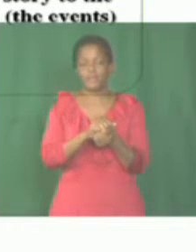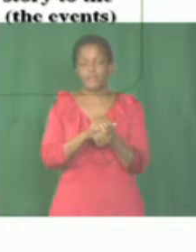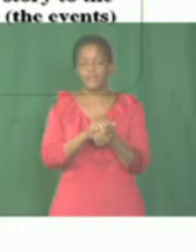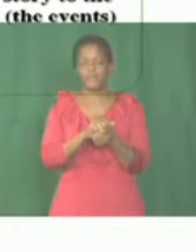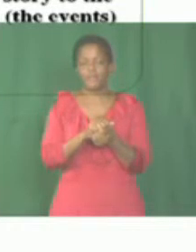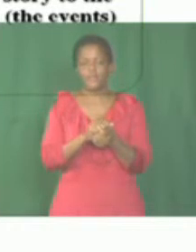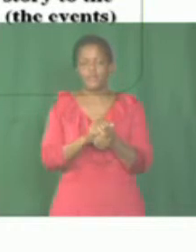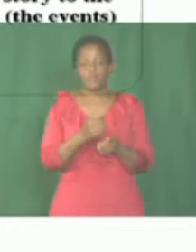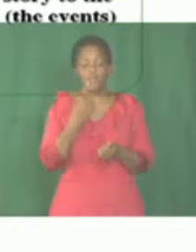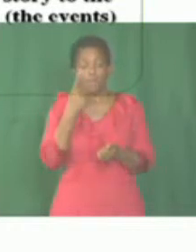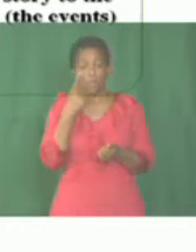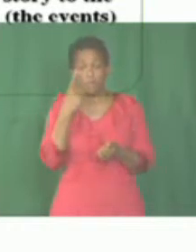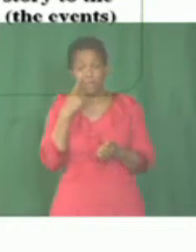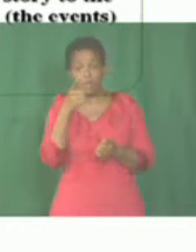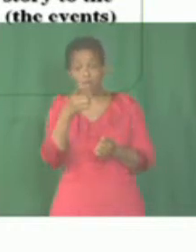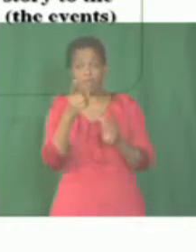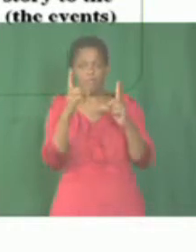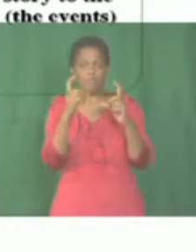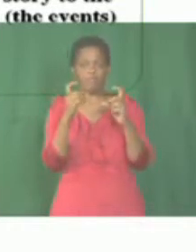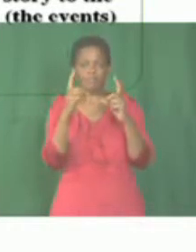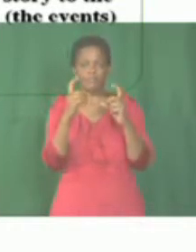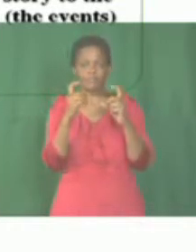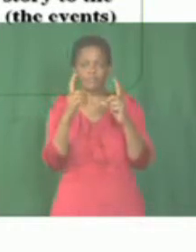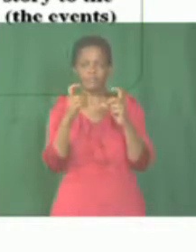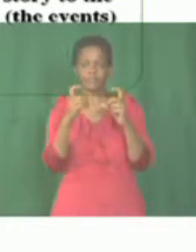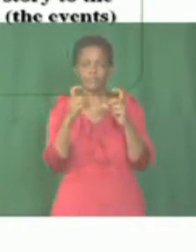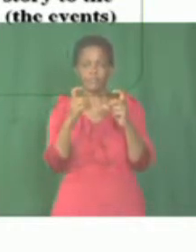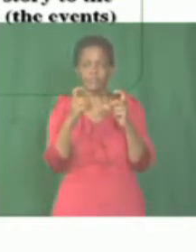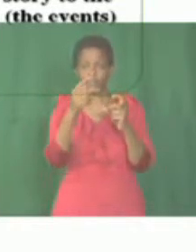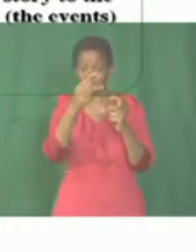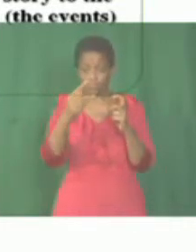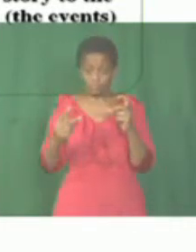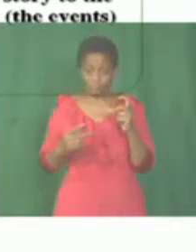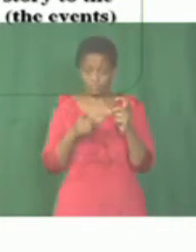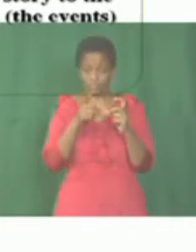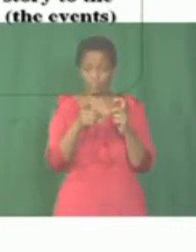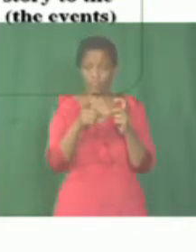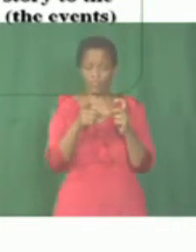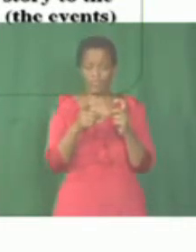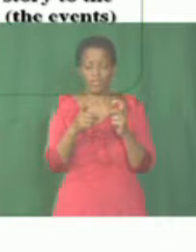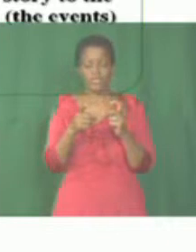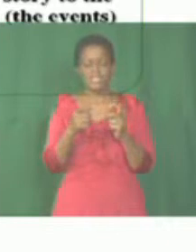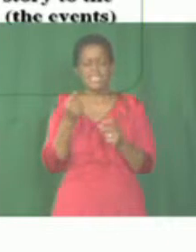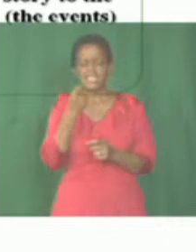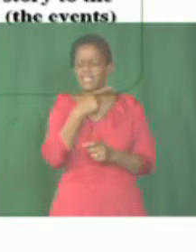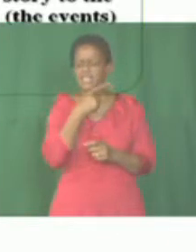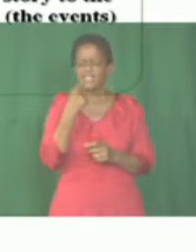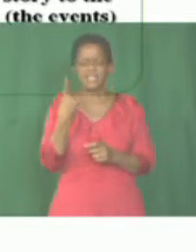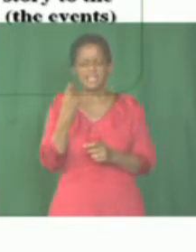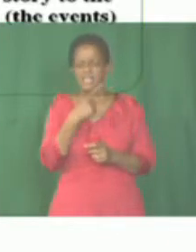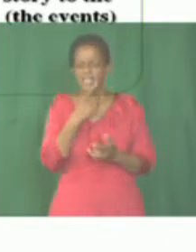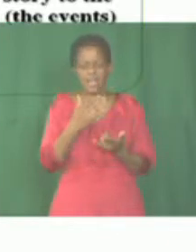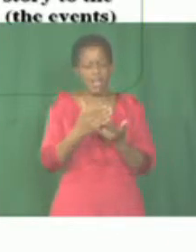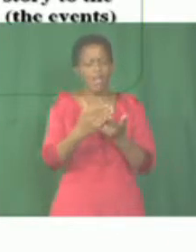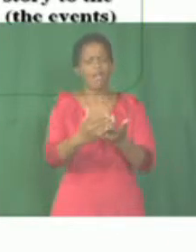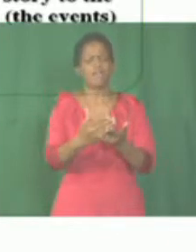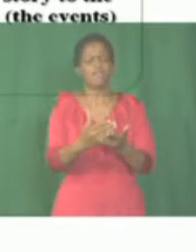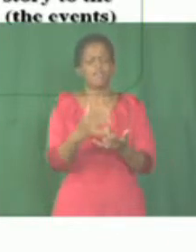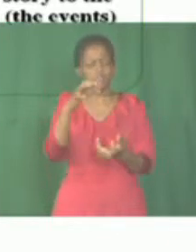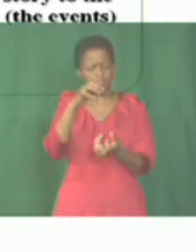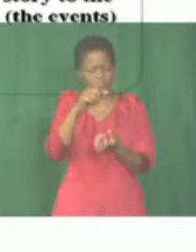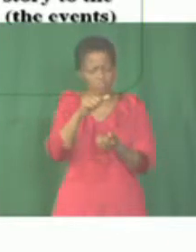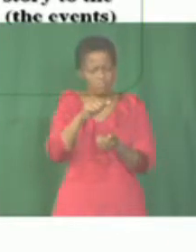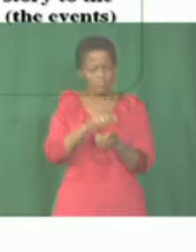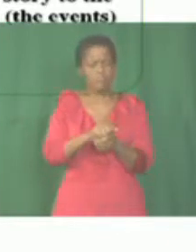our screens here, you can see this diagram here. It easily makes you to be able to